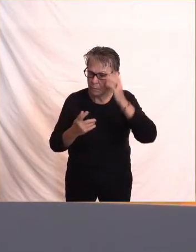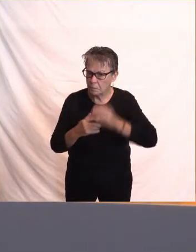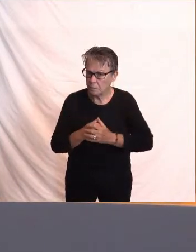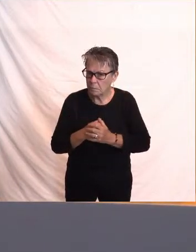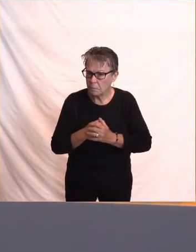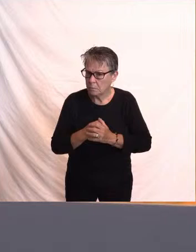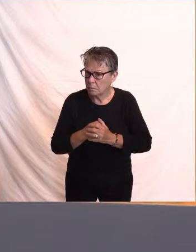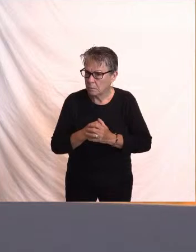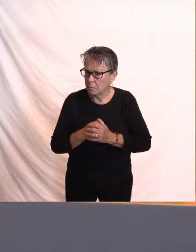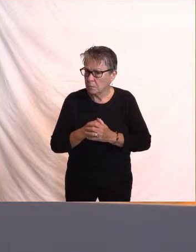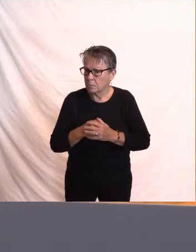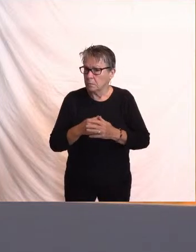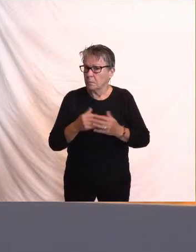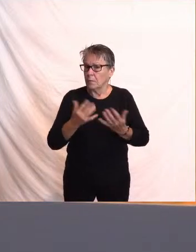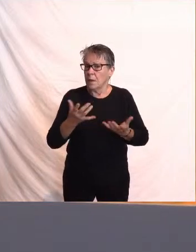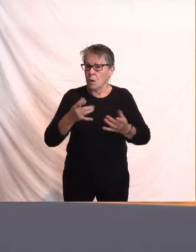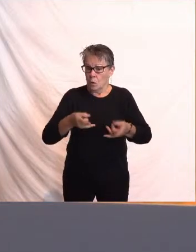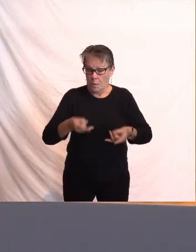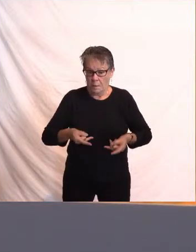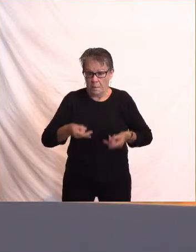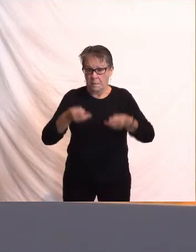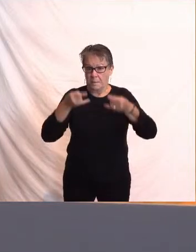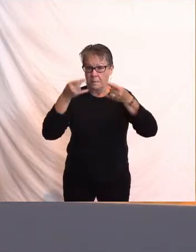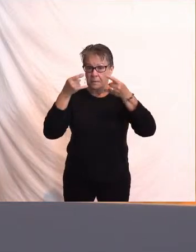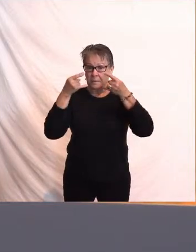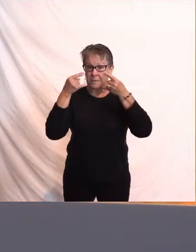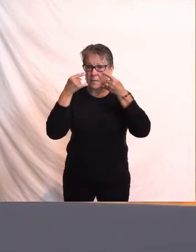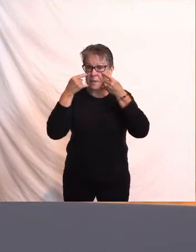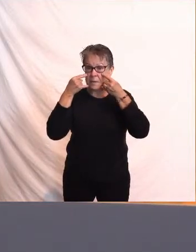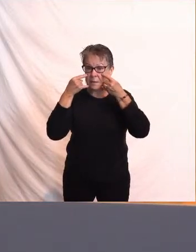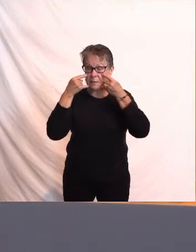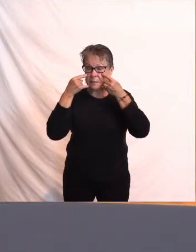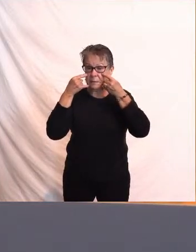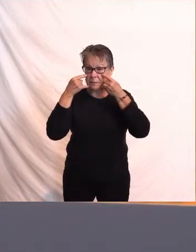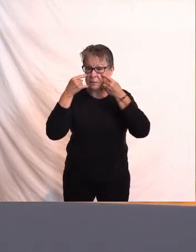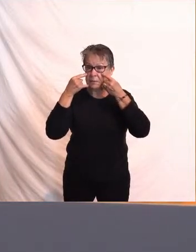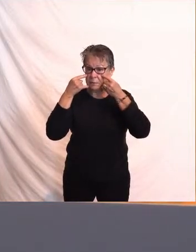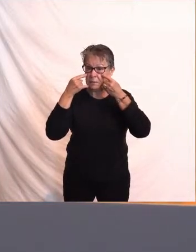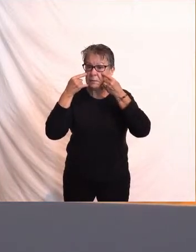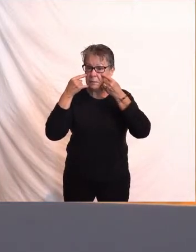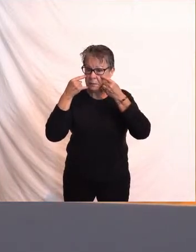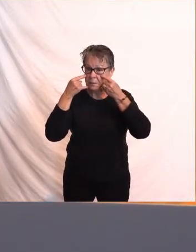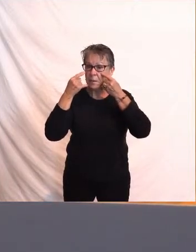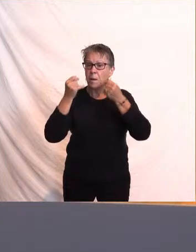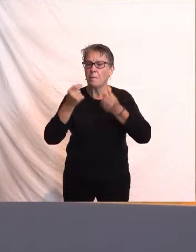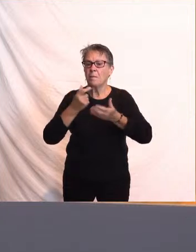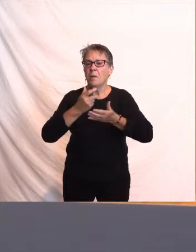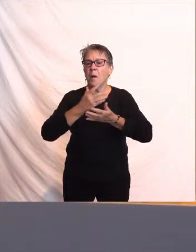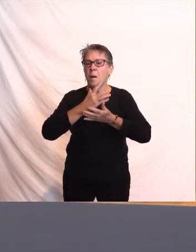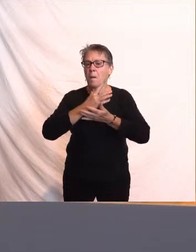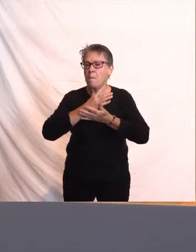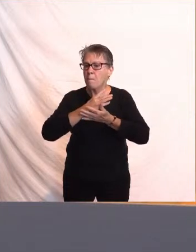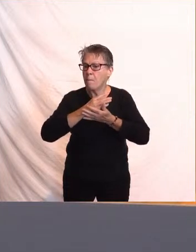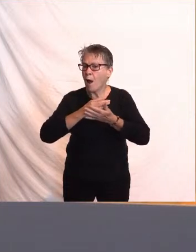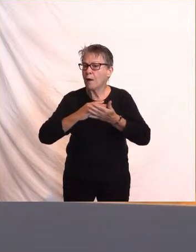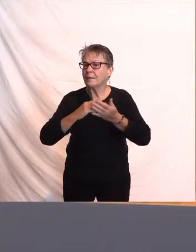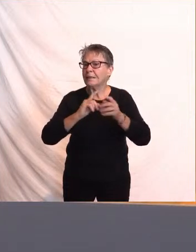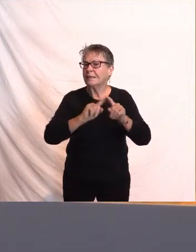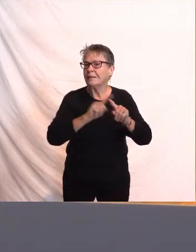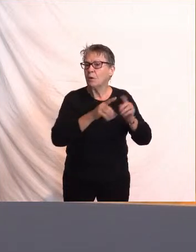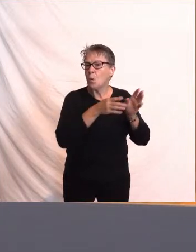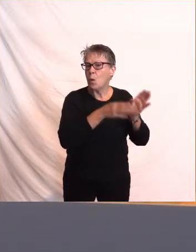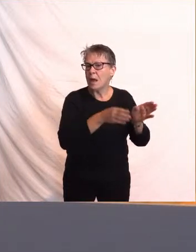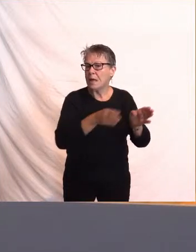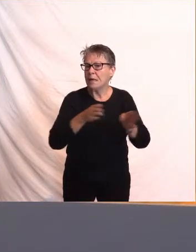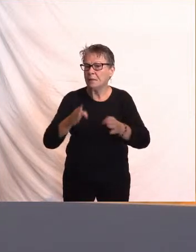Masking is one of many different what we called layered prevention measures, meaning in of itself it is somewhat effective, but there are other things that